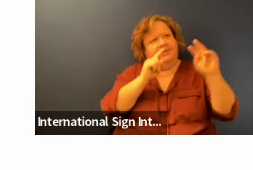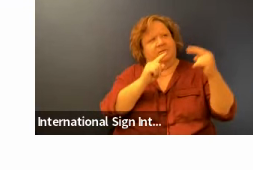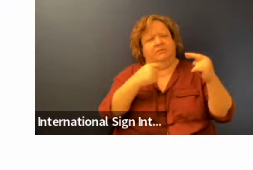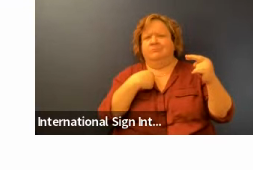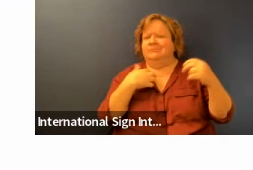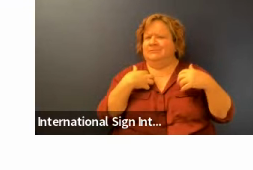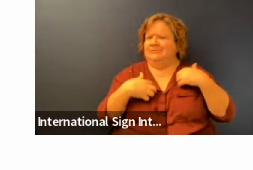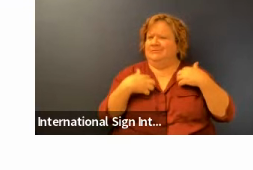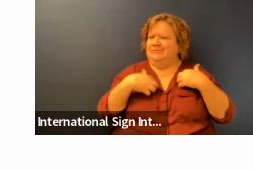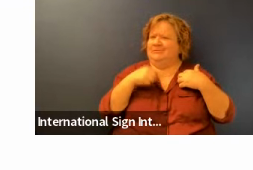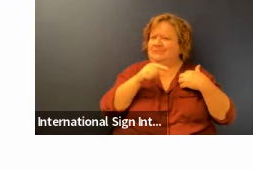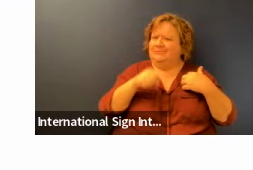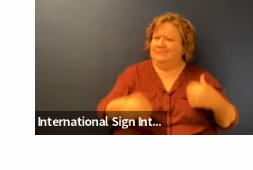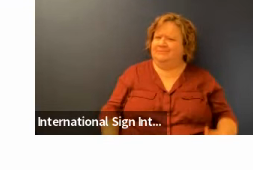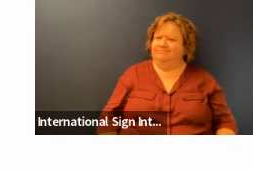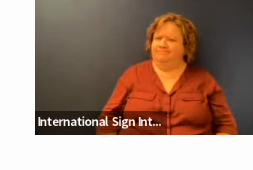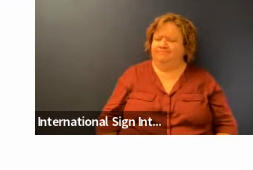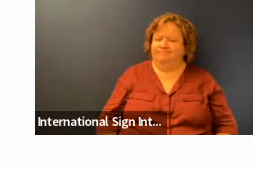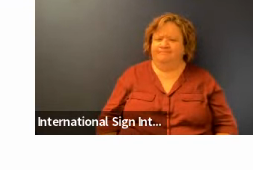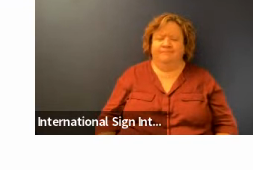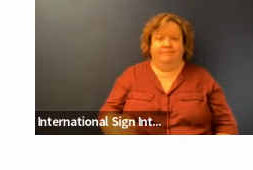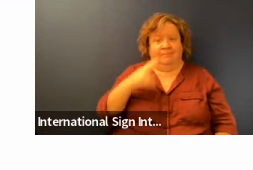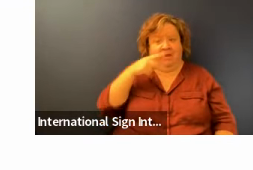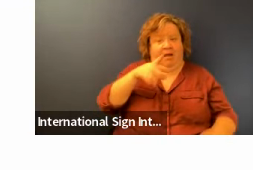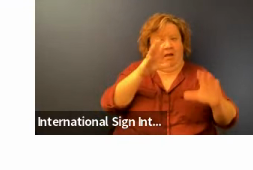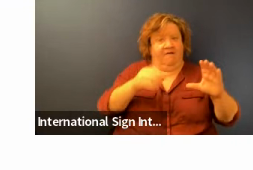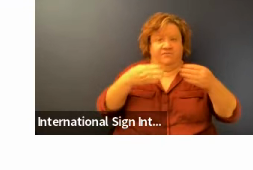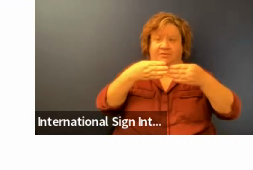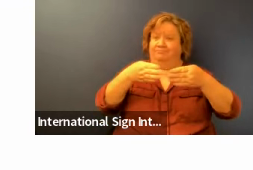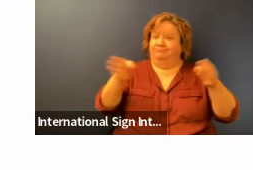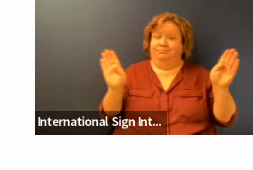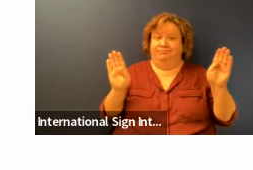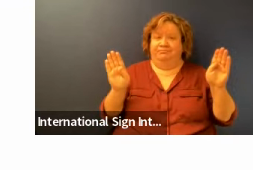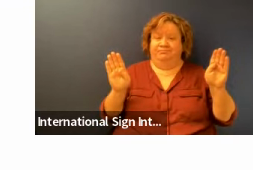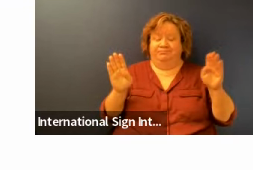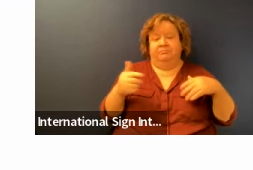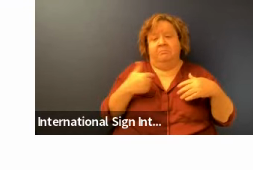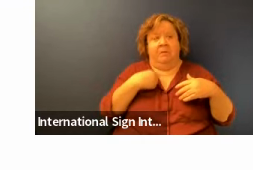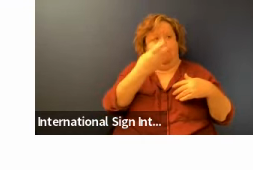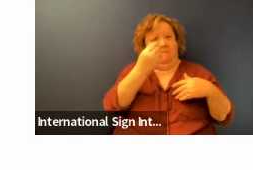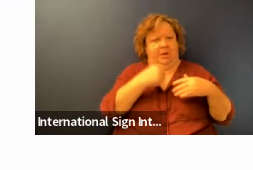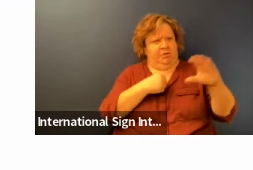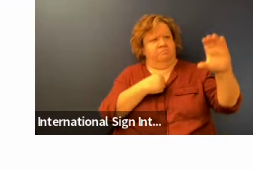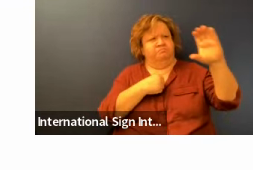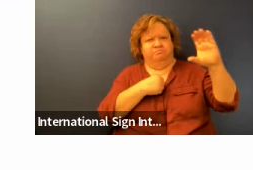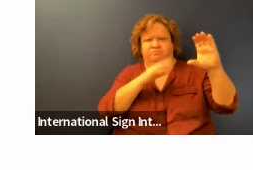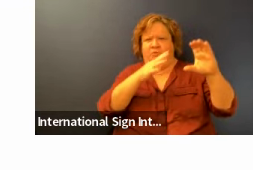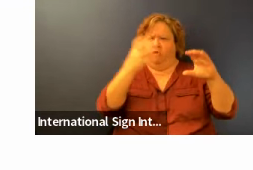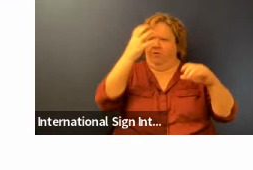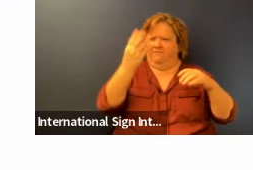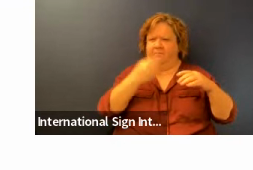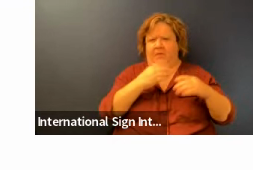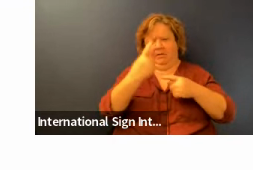systems, against a 12.9% global average expenditure. The